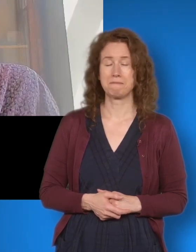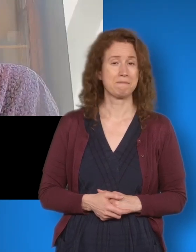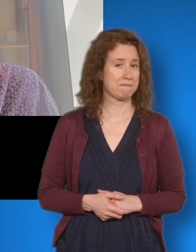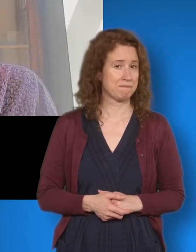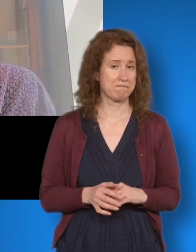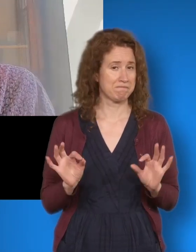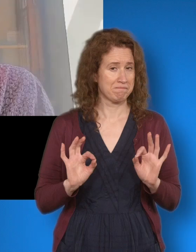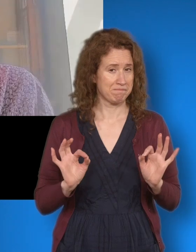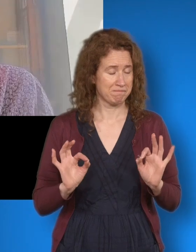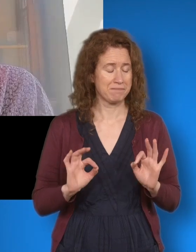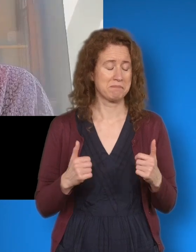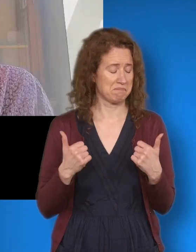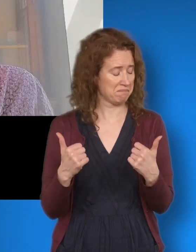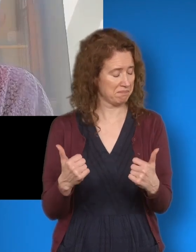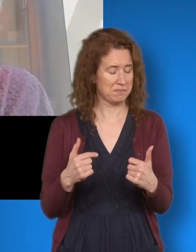Okay, I think